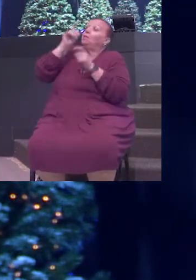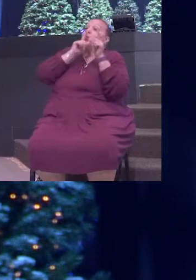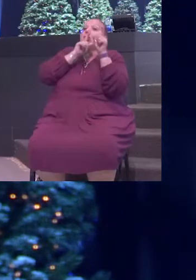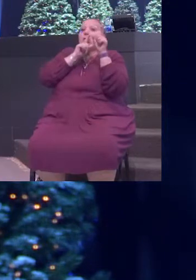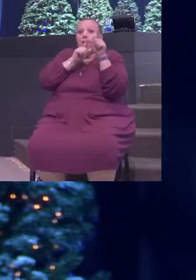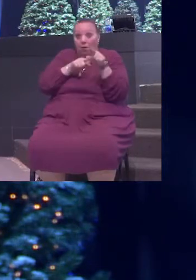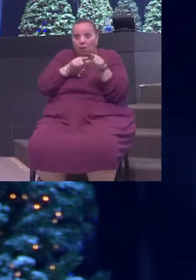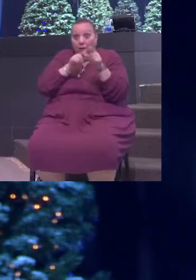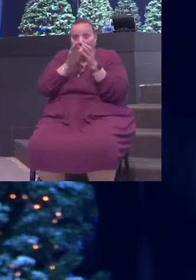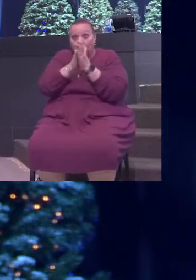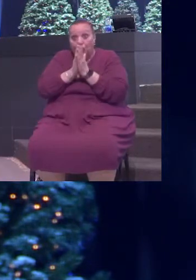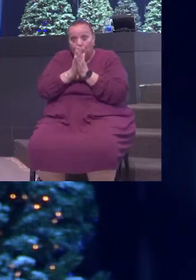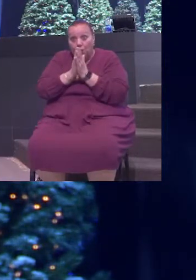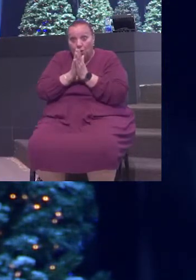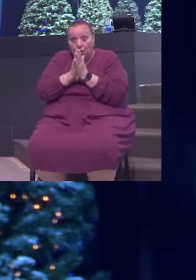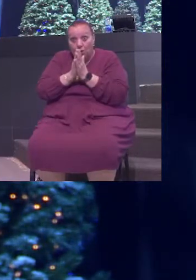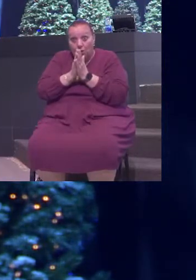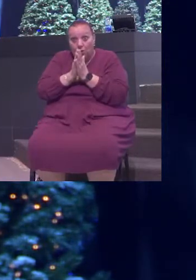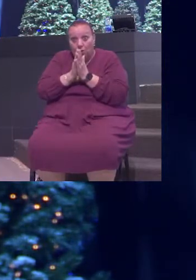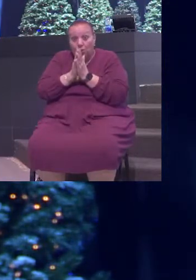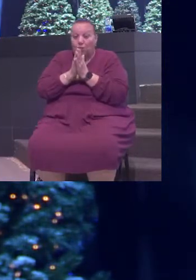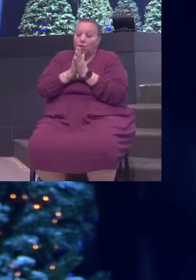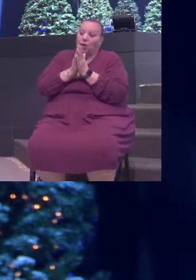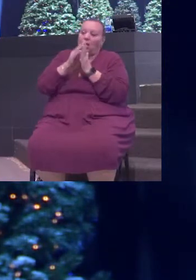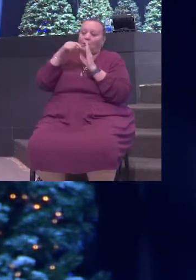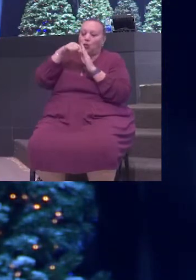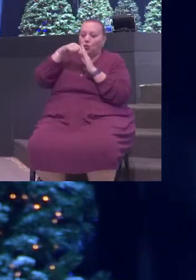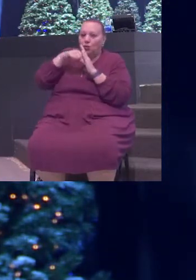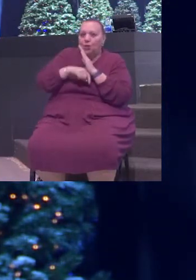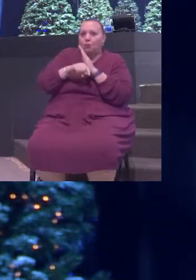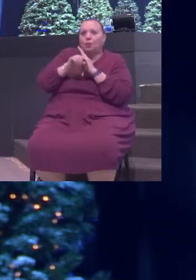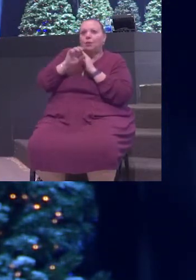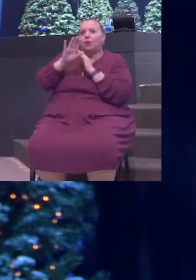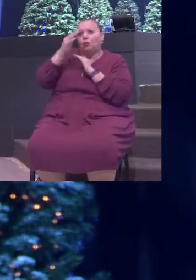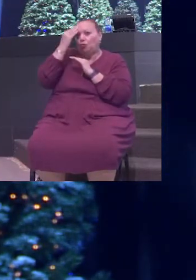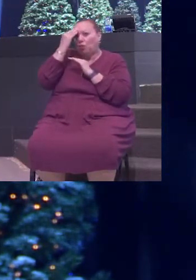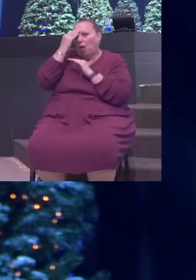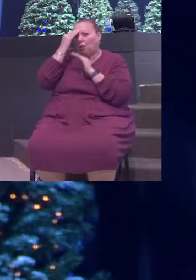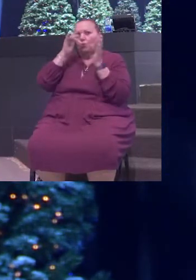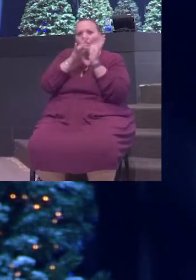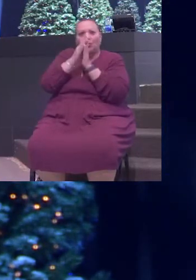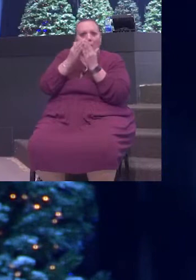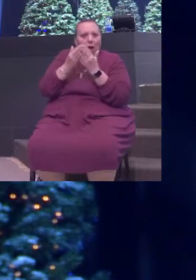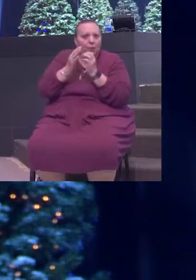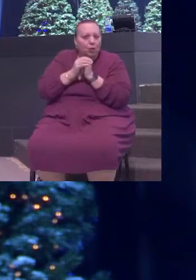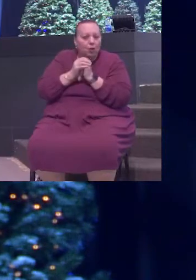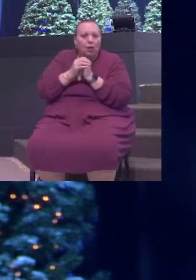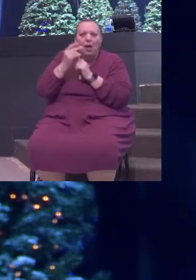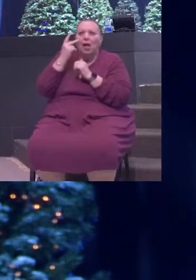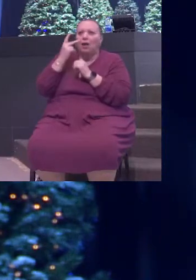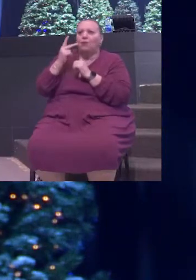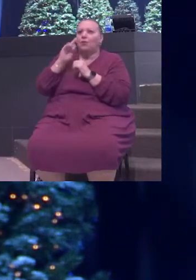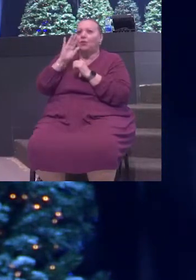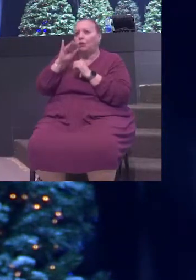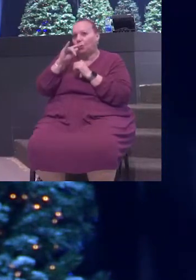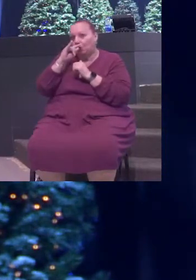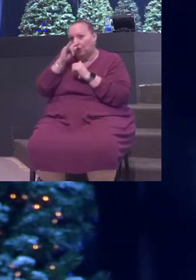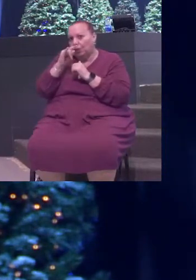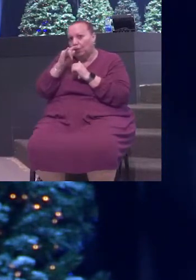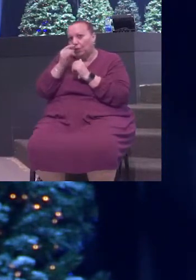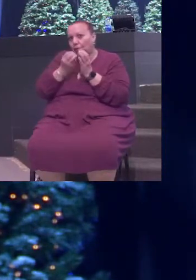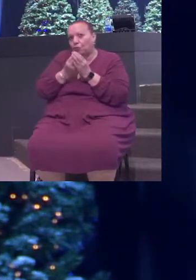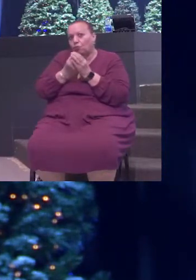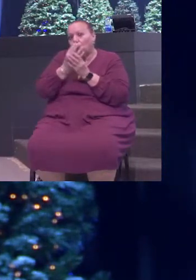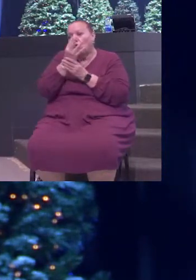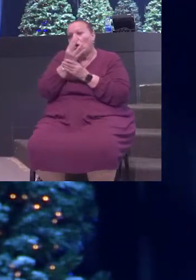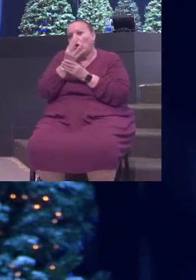answer prayer? Have you deepened in your knowledge of the Bible? Have you seen your kids